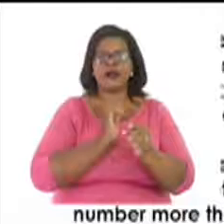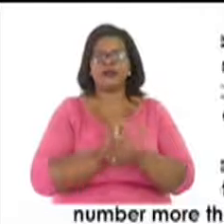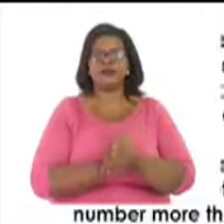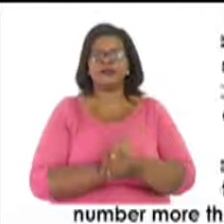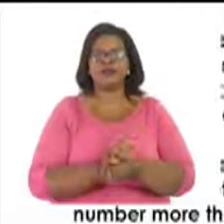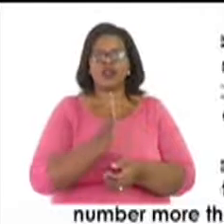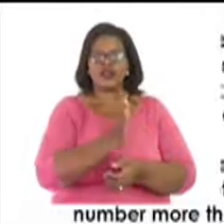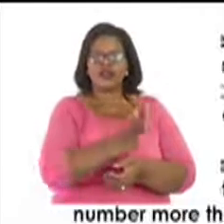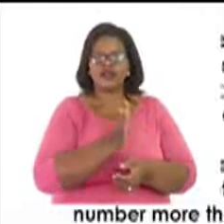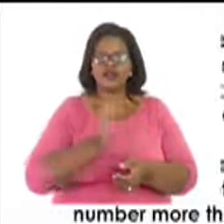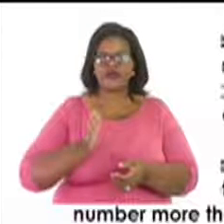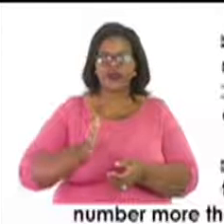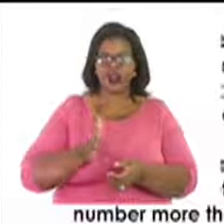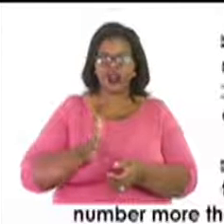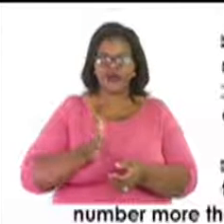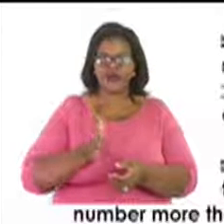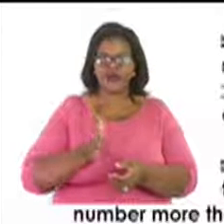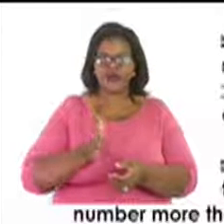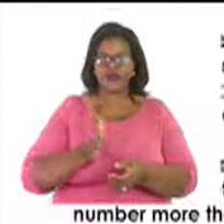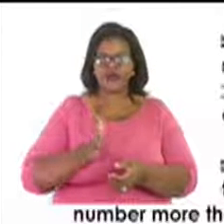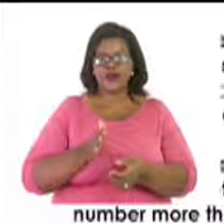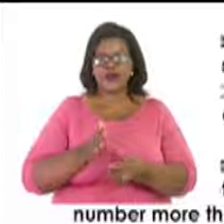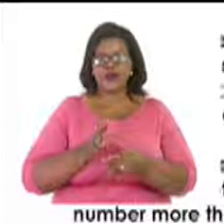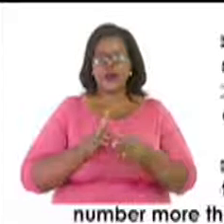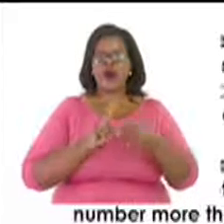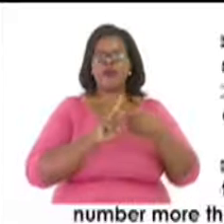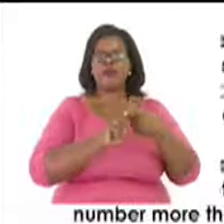55 plus